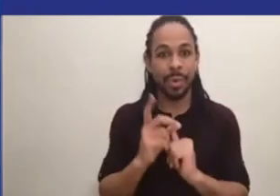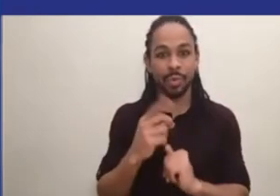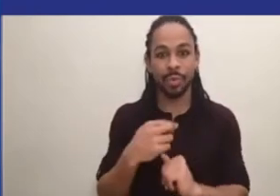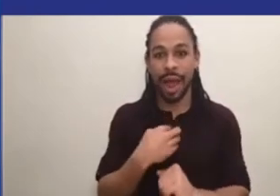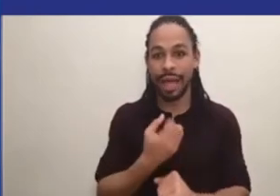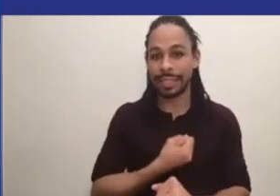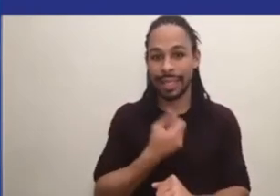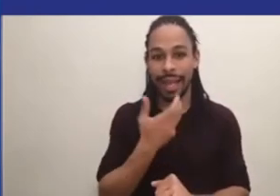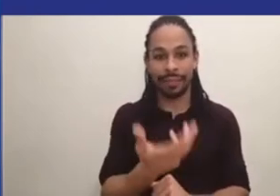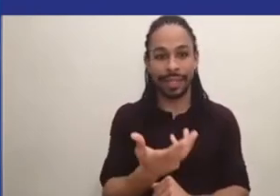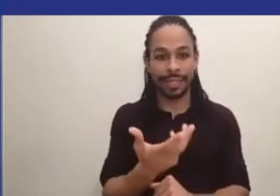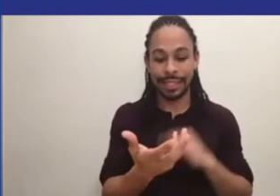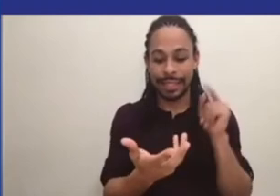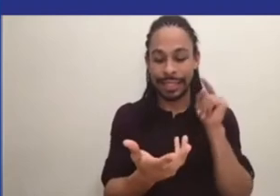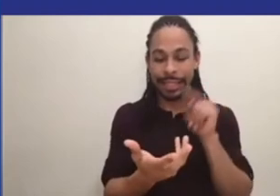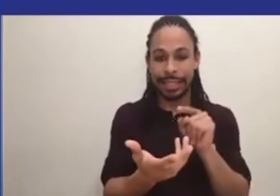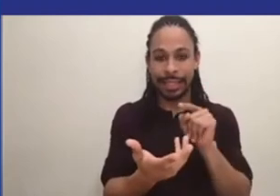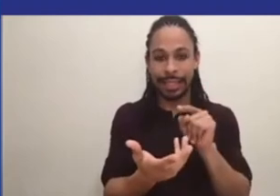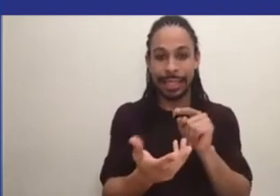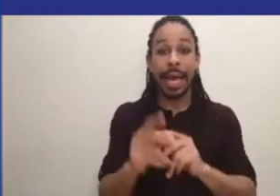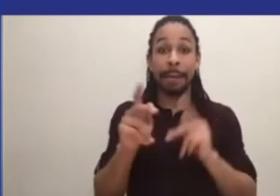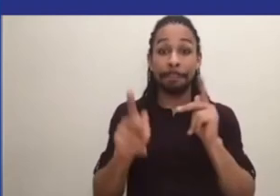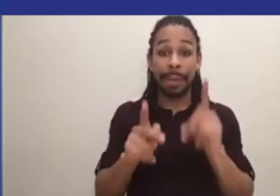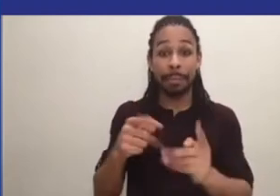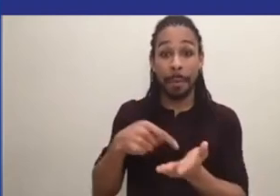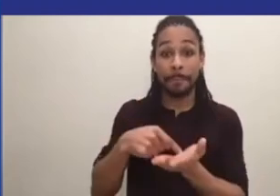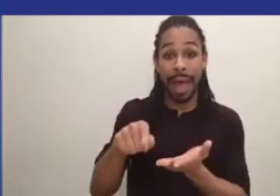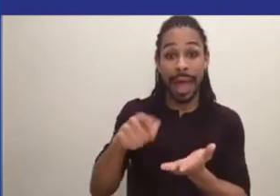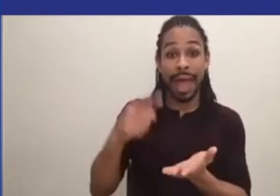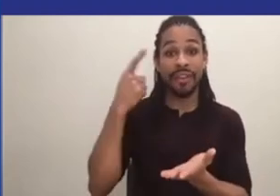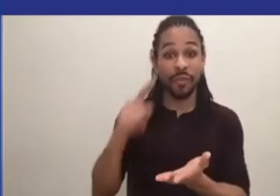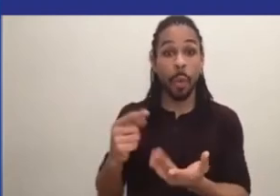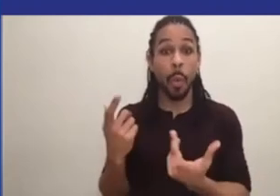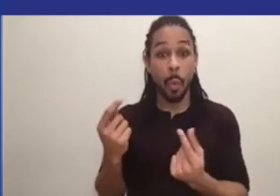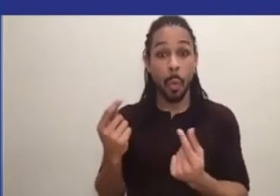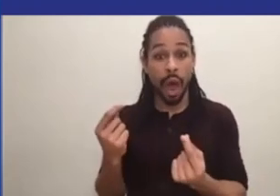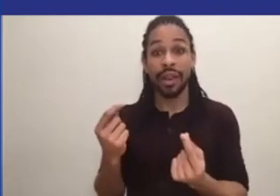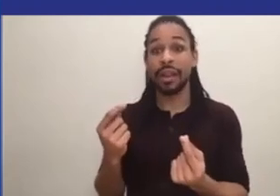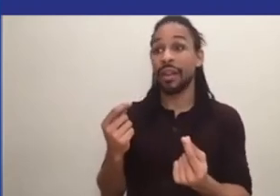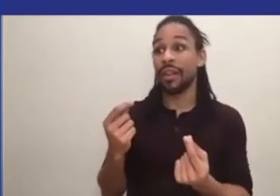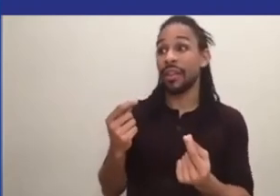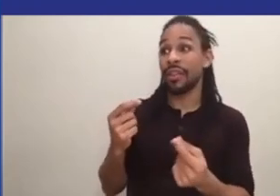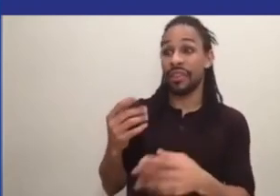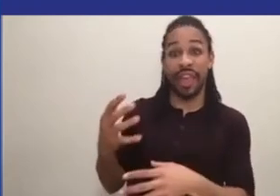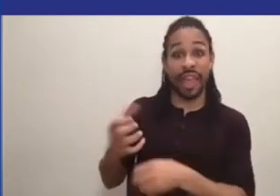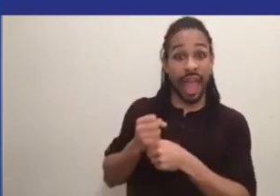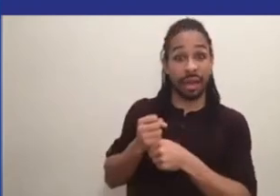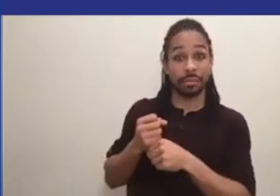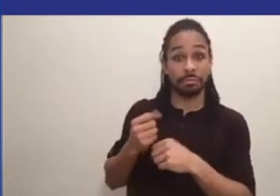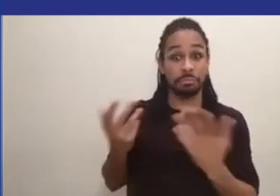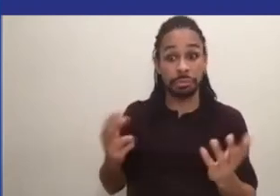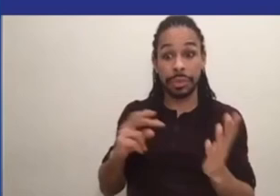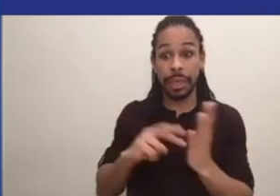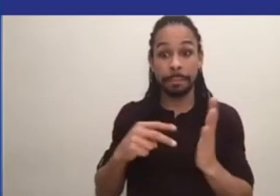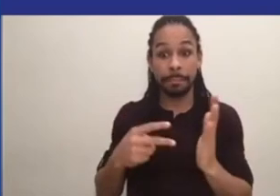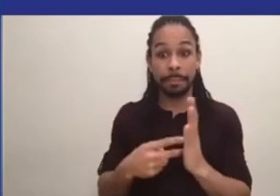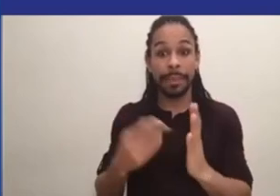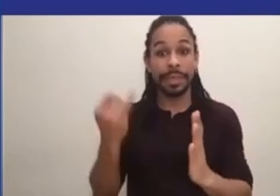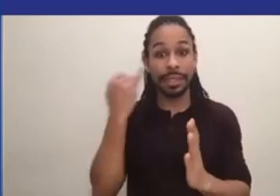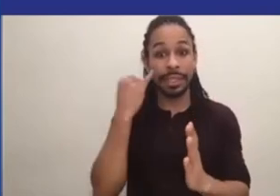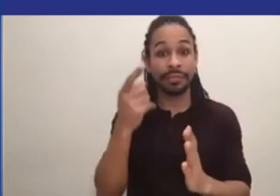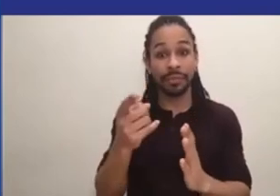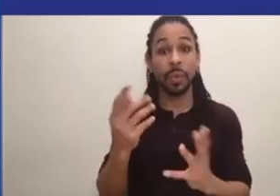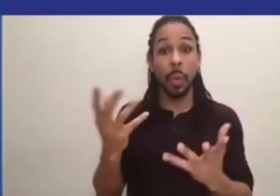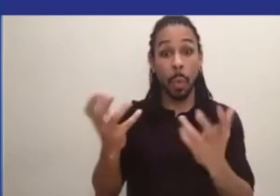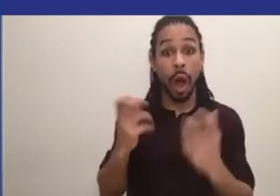how can I say this? People pay for what they get, right? You know, if you want the best, if you want the king, you pay for the king.